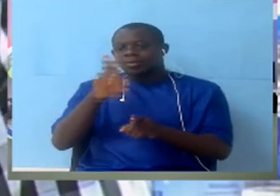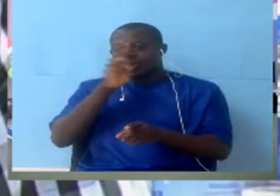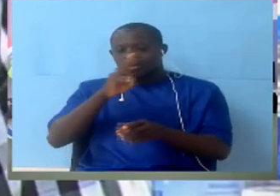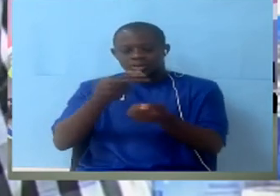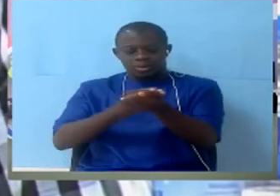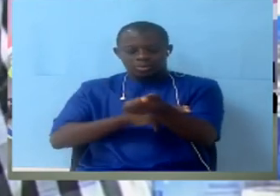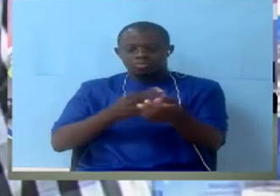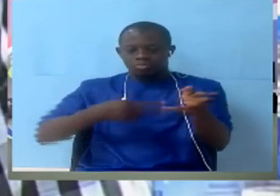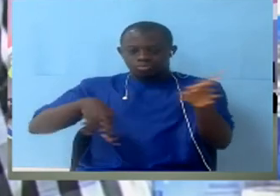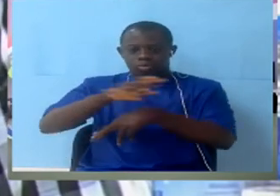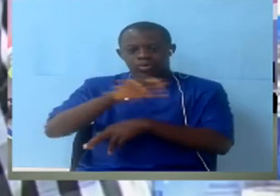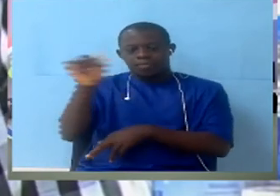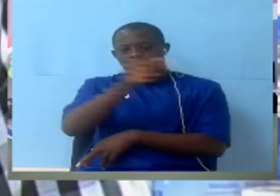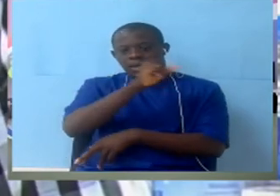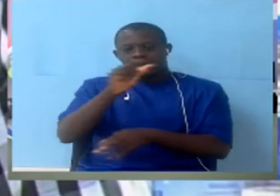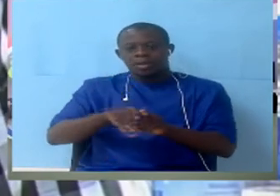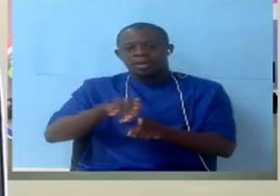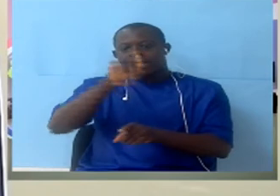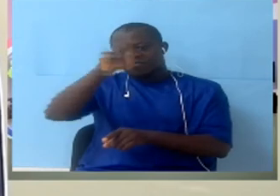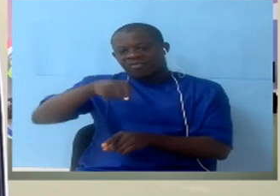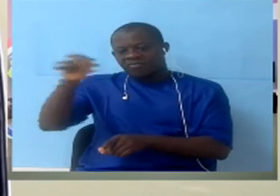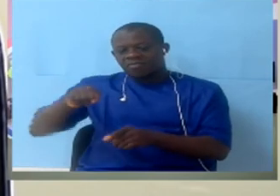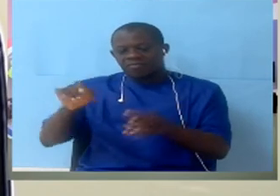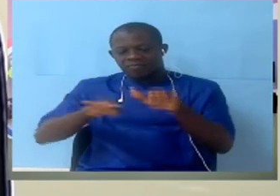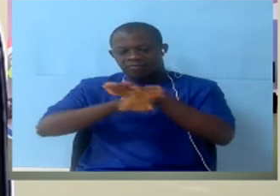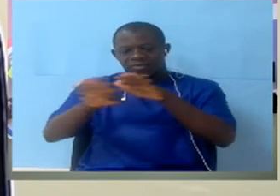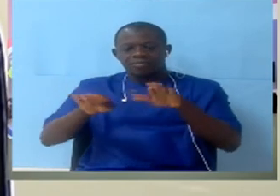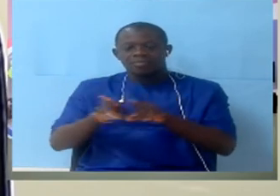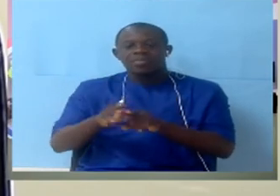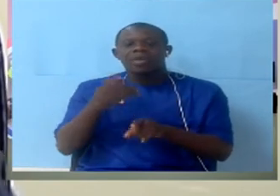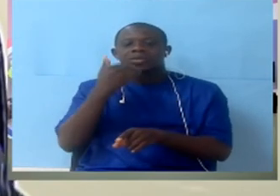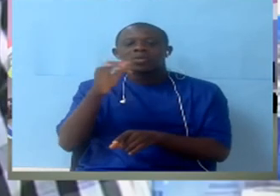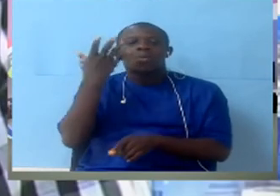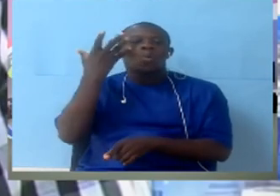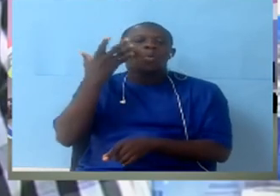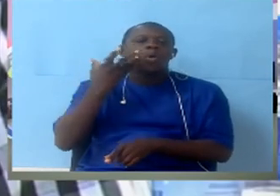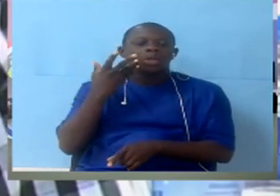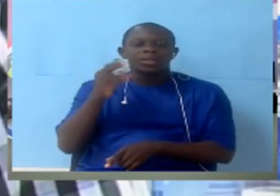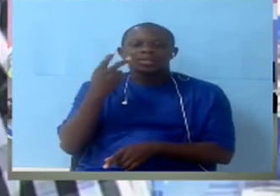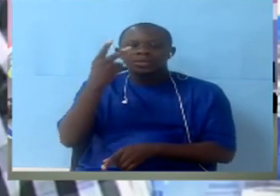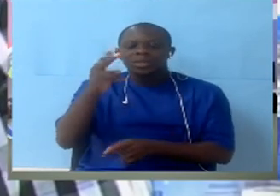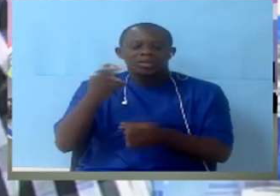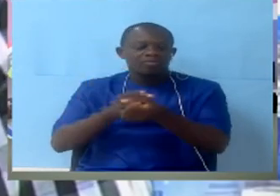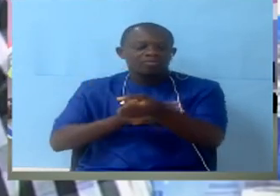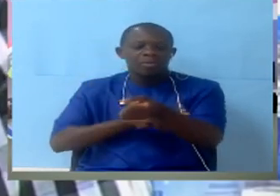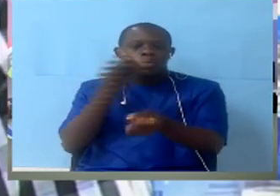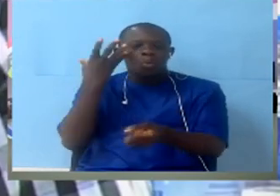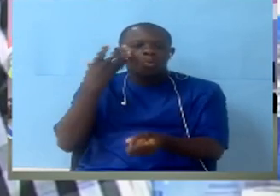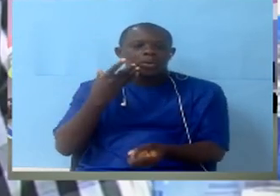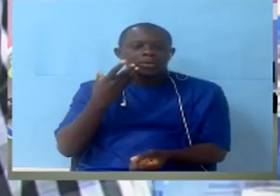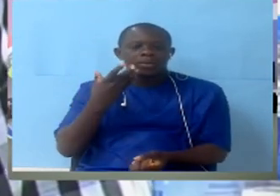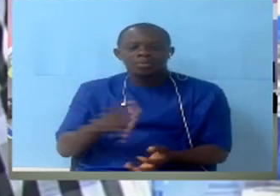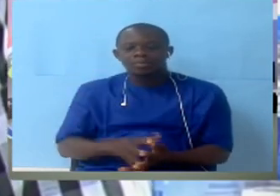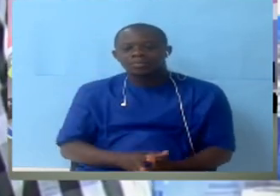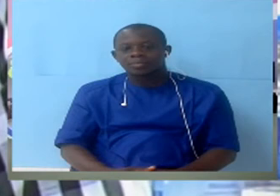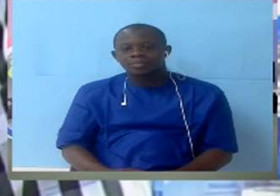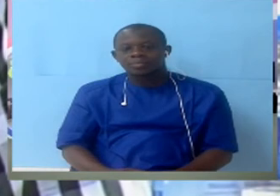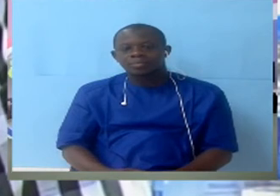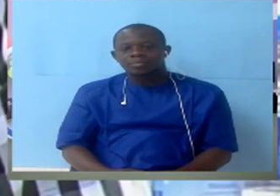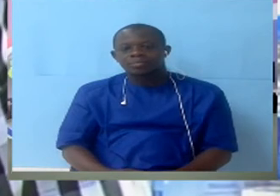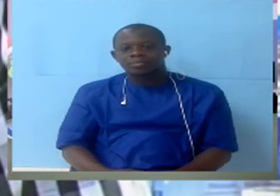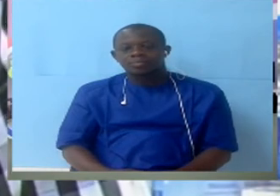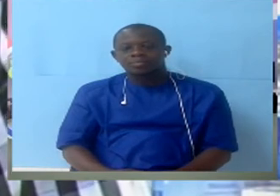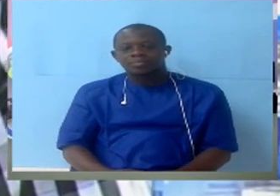were returned to the farm when were the ship found sa jël ñi yéje waati jumaal la kamba ka sa